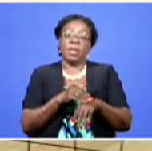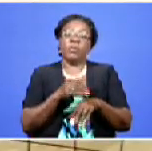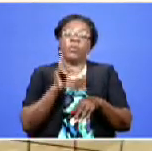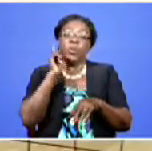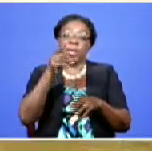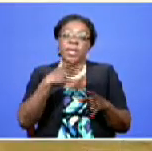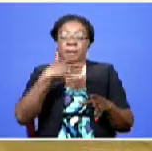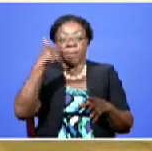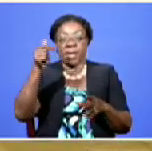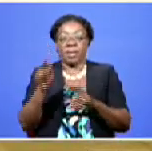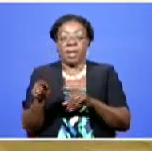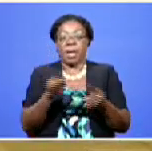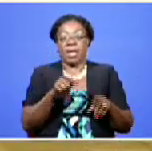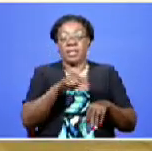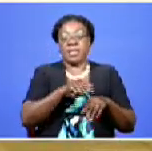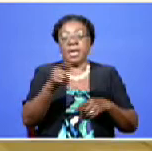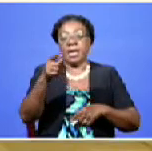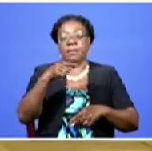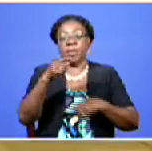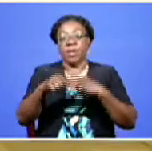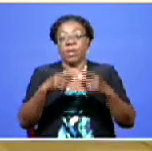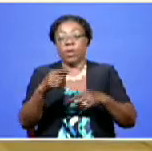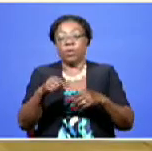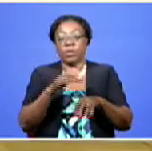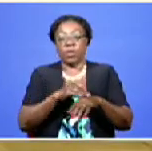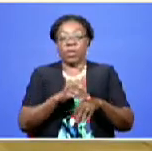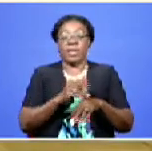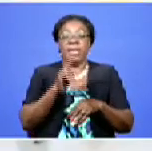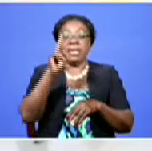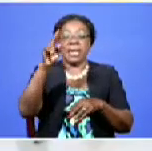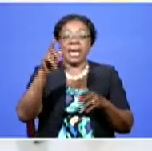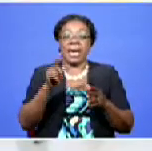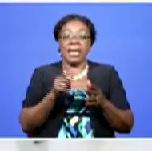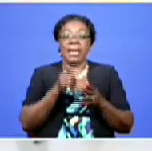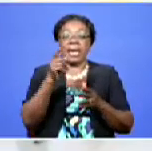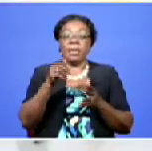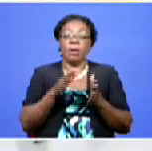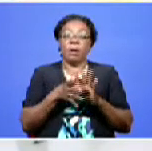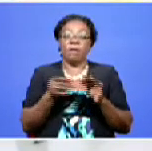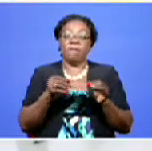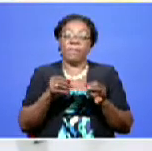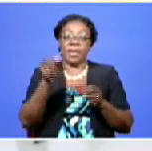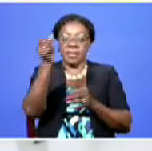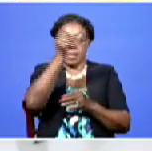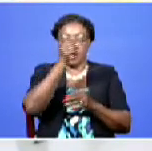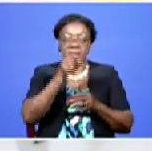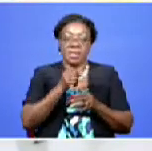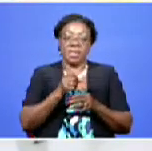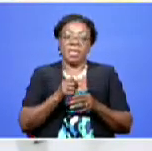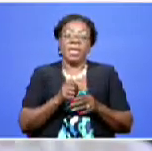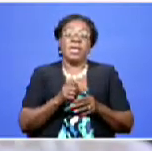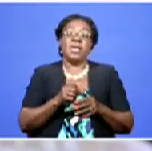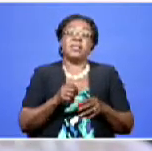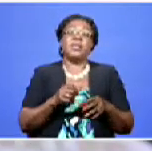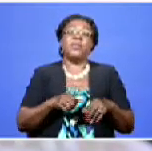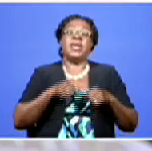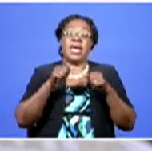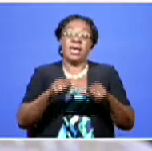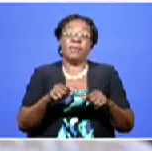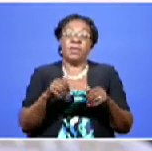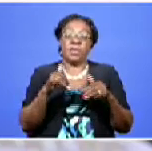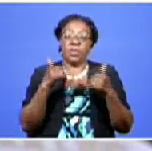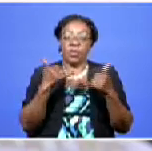on. I think the highlight of my season has been just to be able to play in front of a large number of